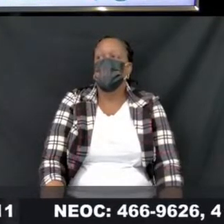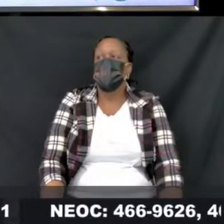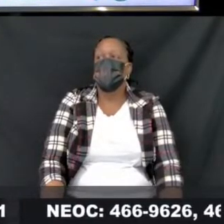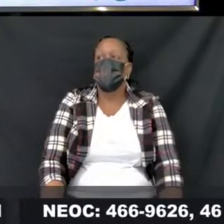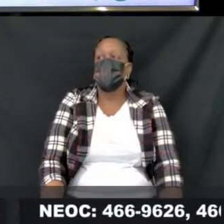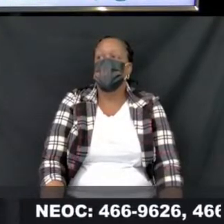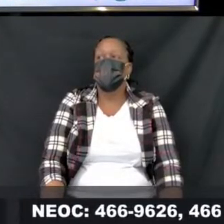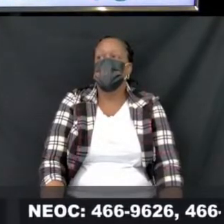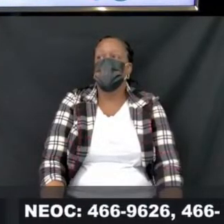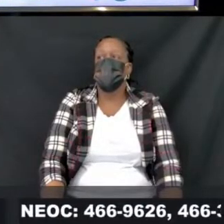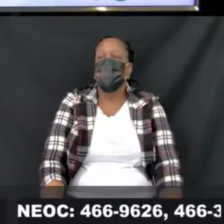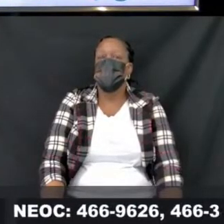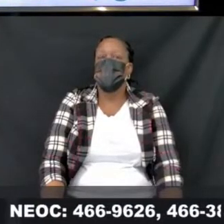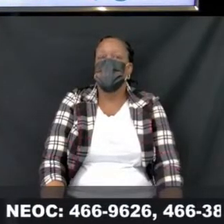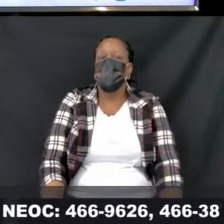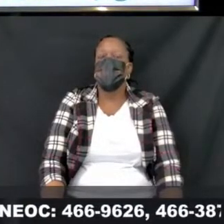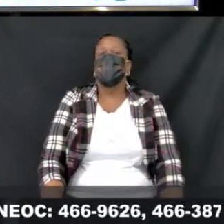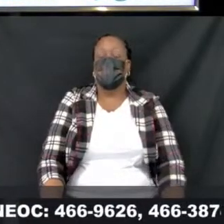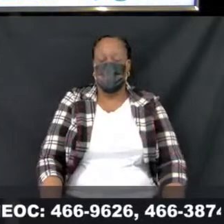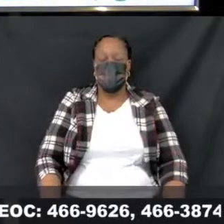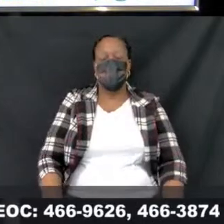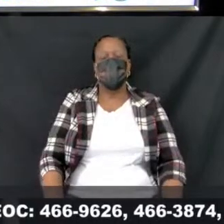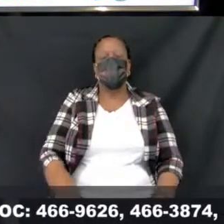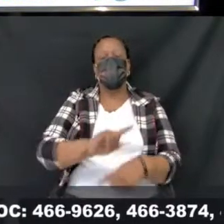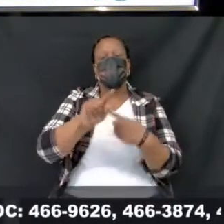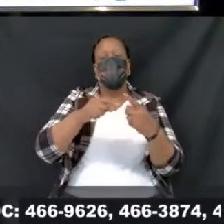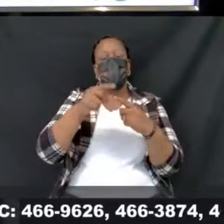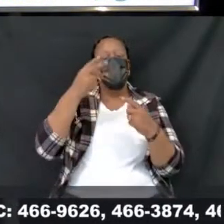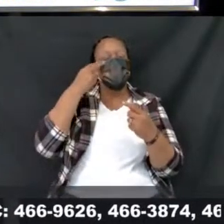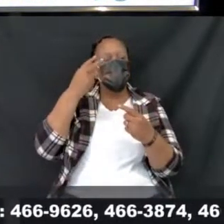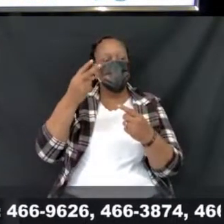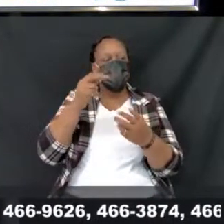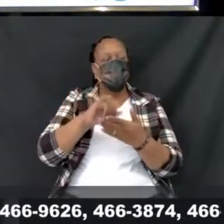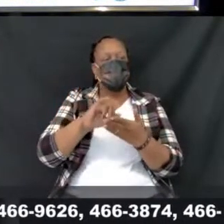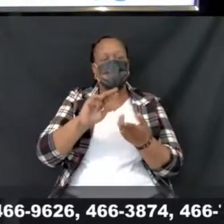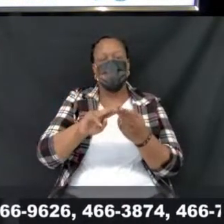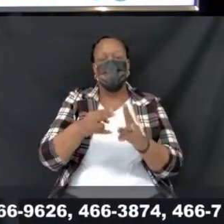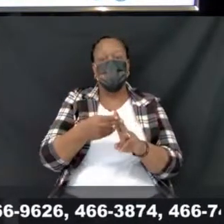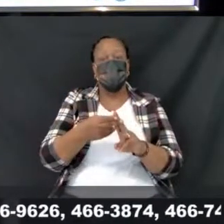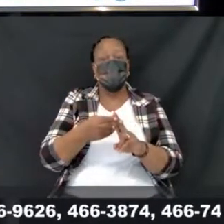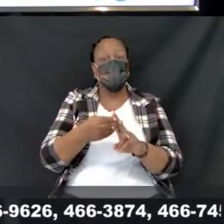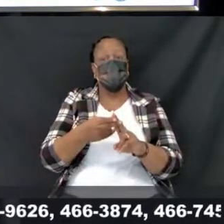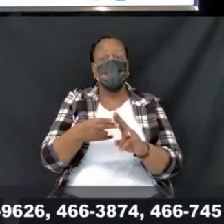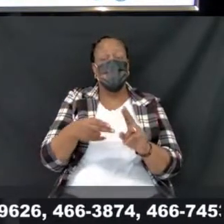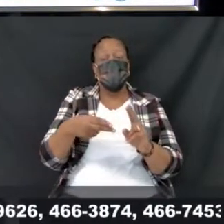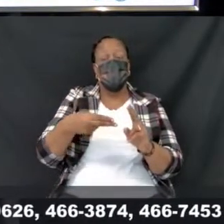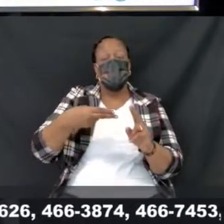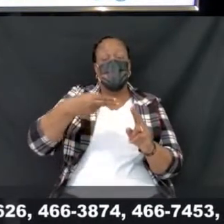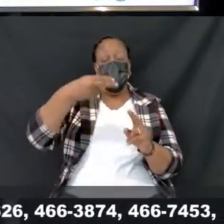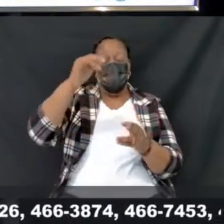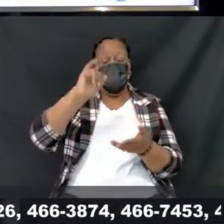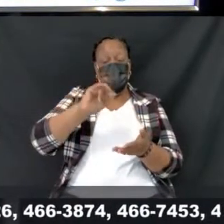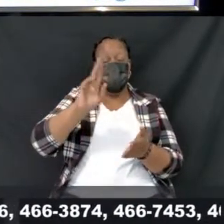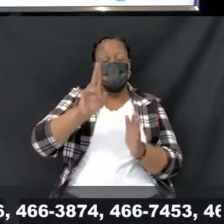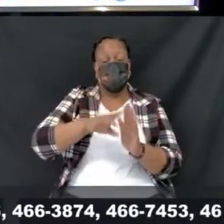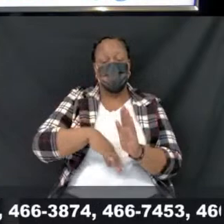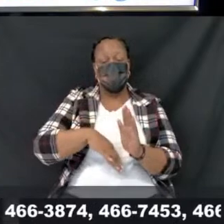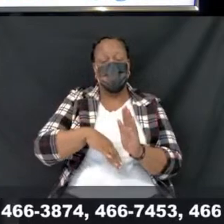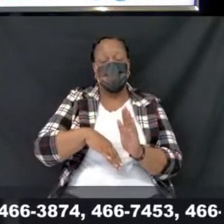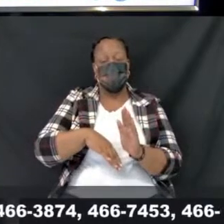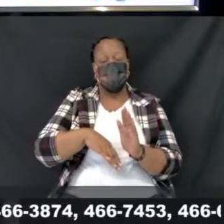way beyond the threshold. And the fact that we have been flexible in having that range between 1